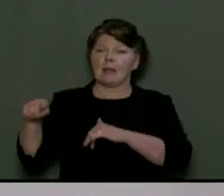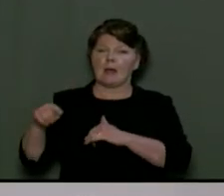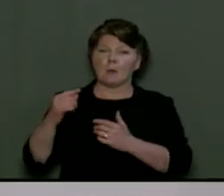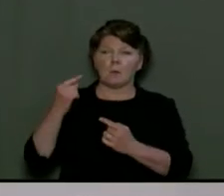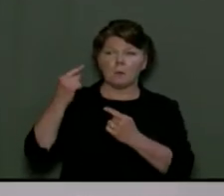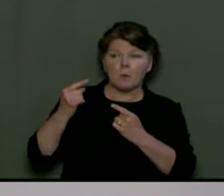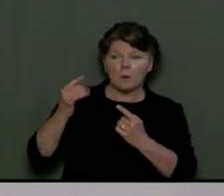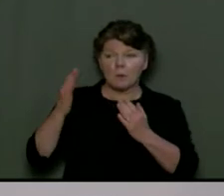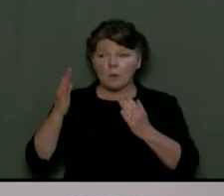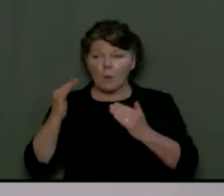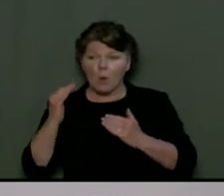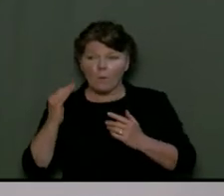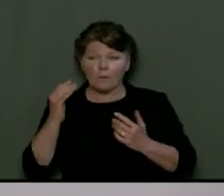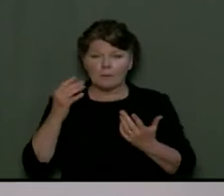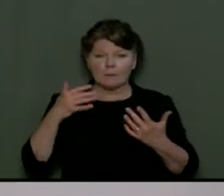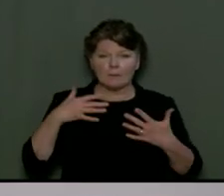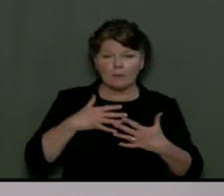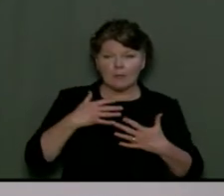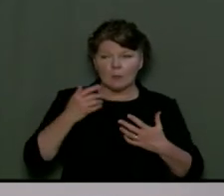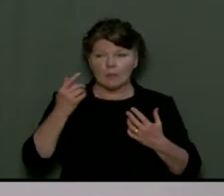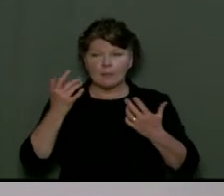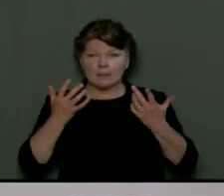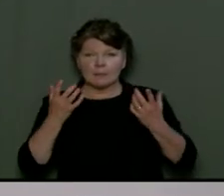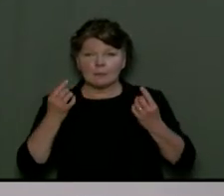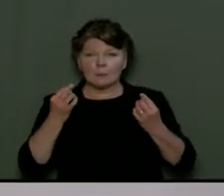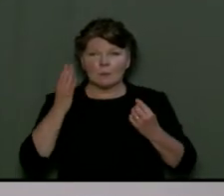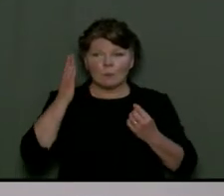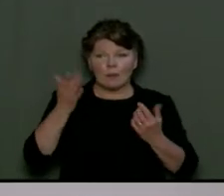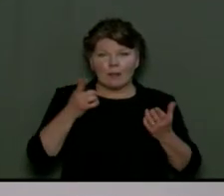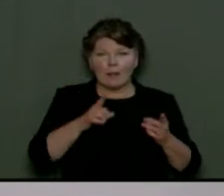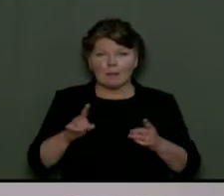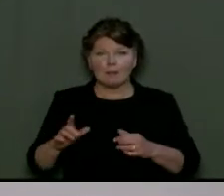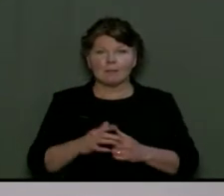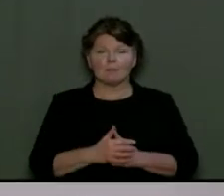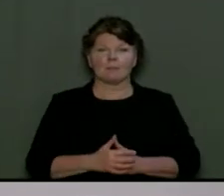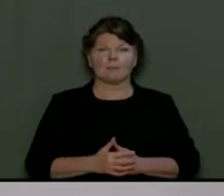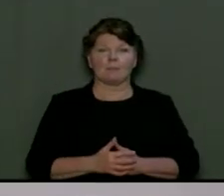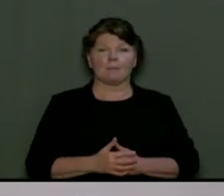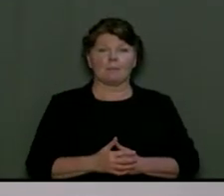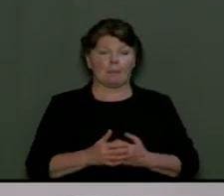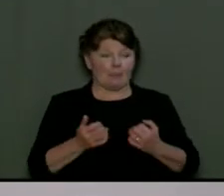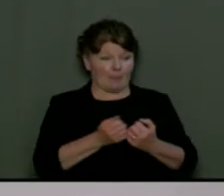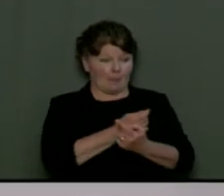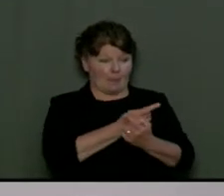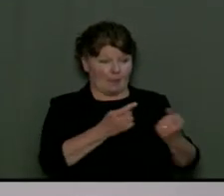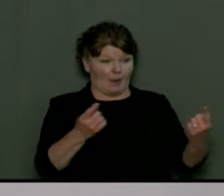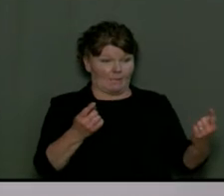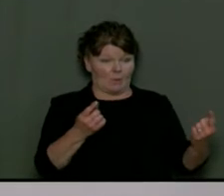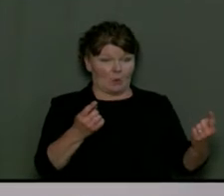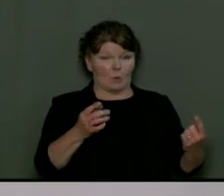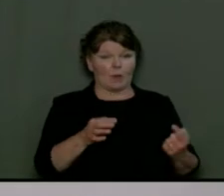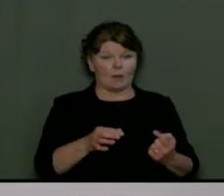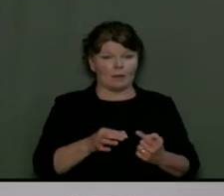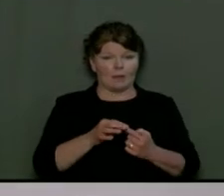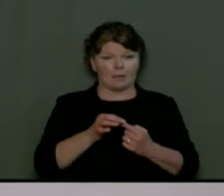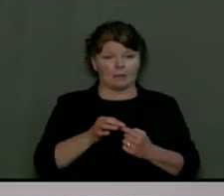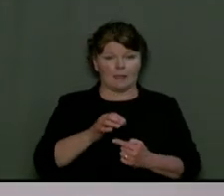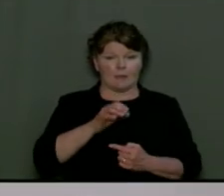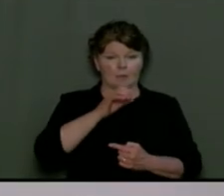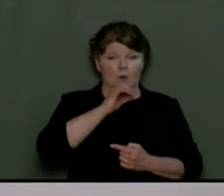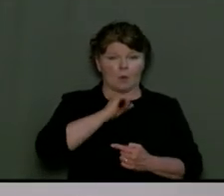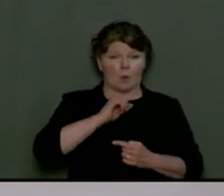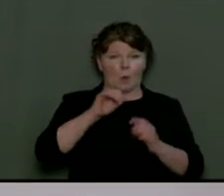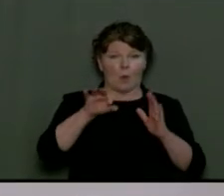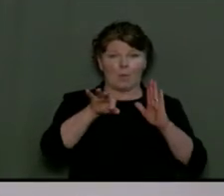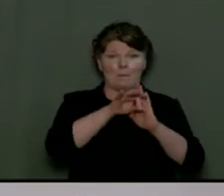hoping, fearing what would be done. And so everyone, except an elderly